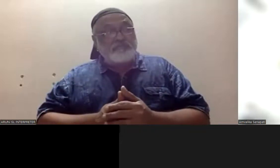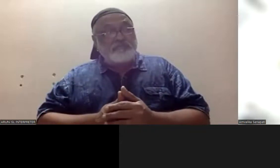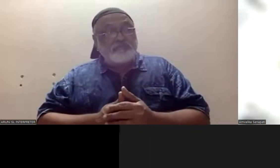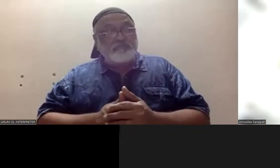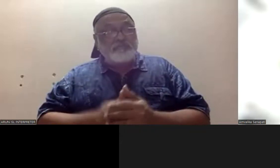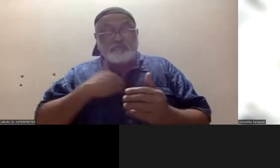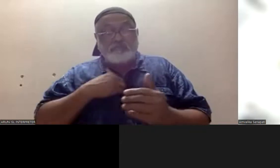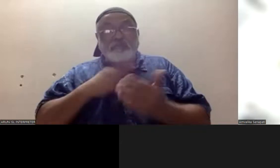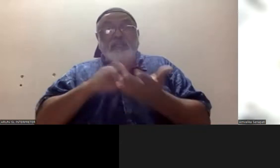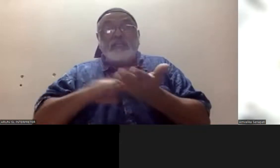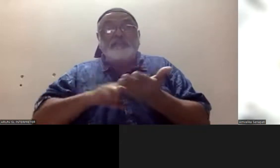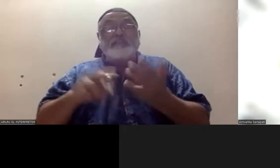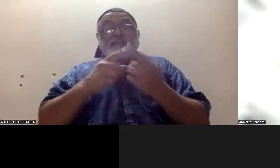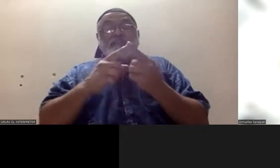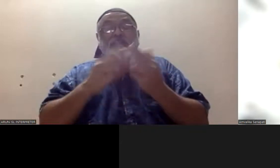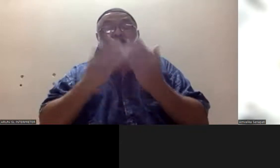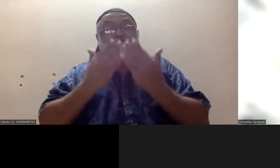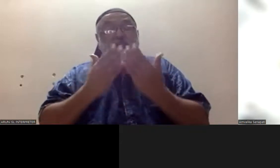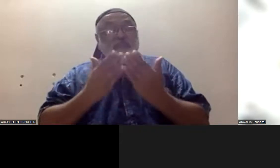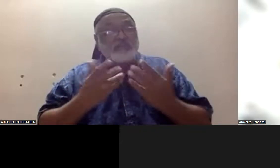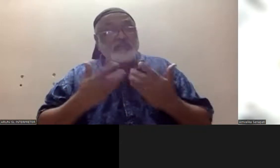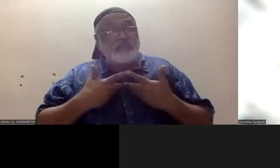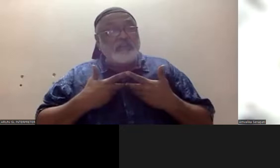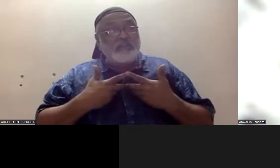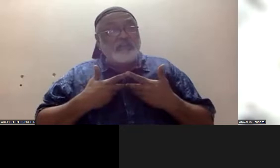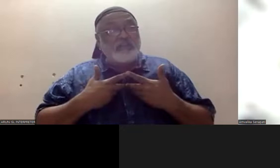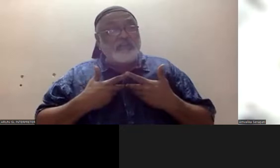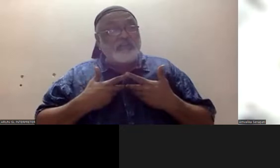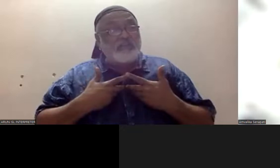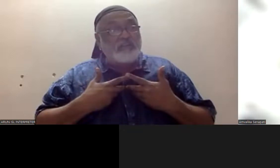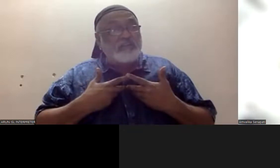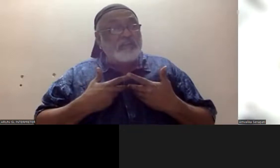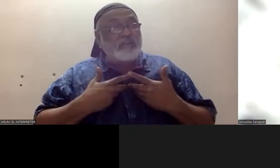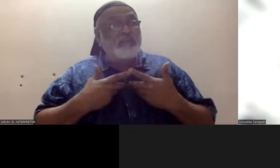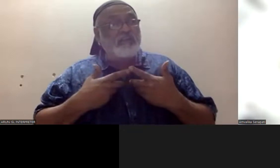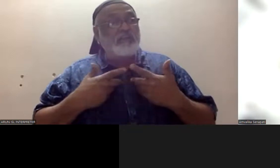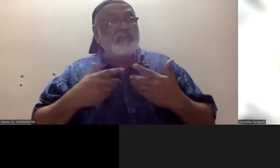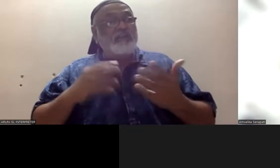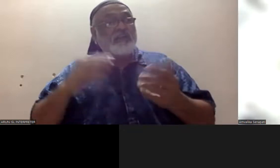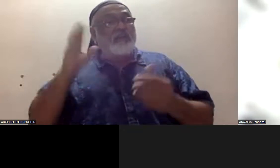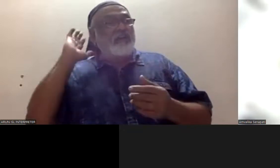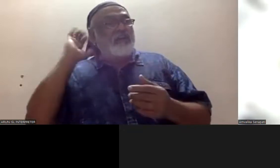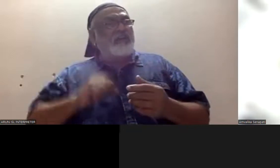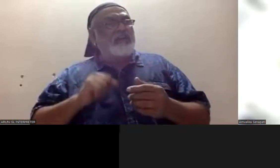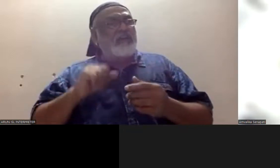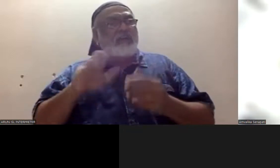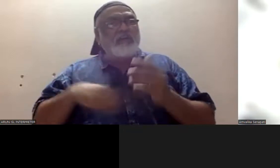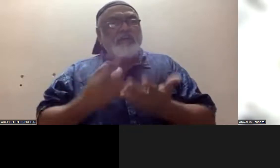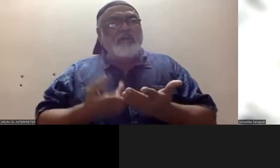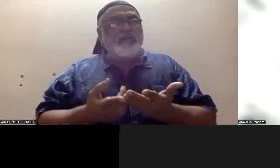a research scholar, you have heard about NAC, who is giving ratings to Yes. universities and Yeah, colleges. right. Why Yeah. don't we